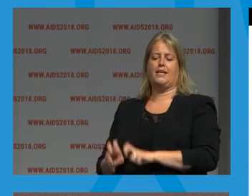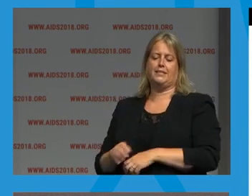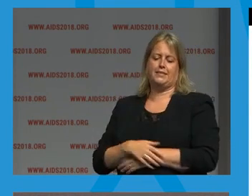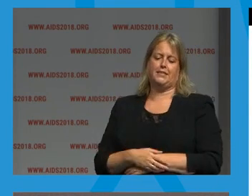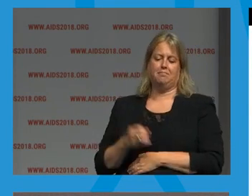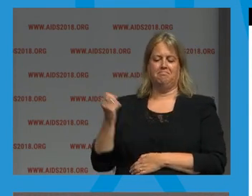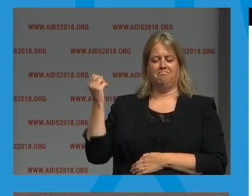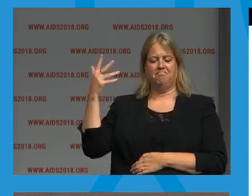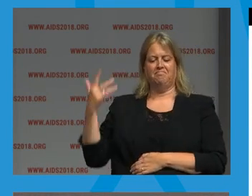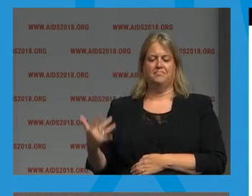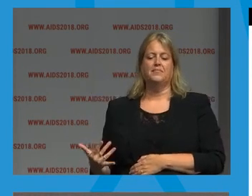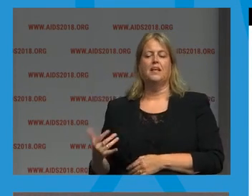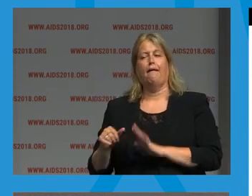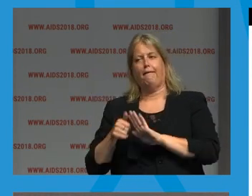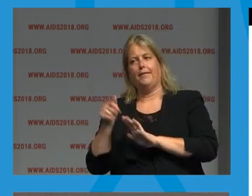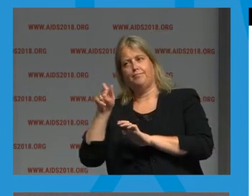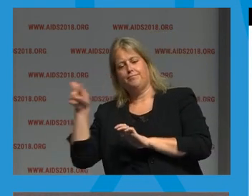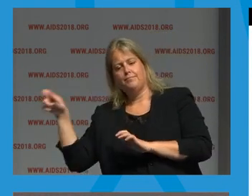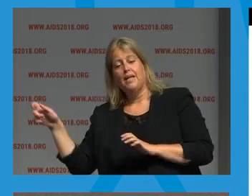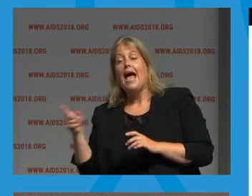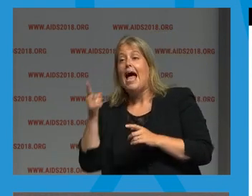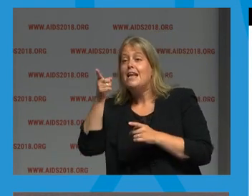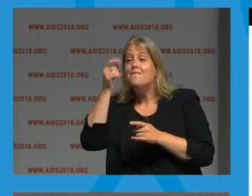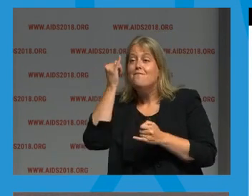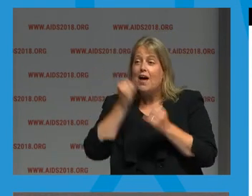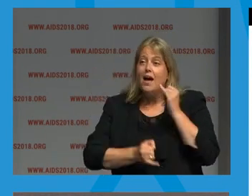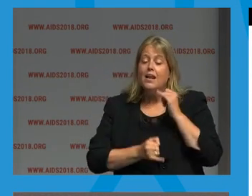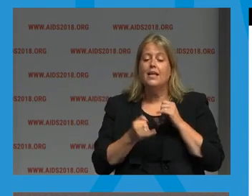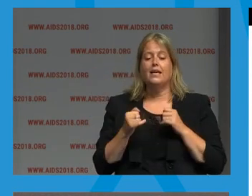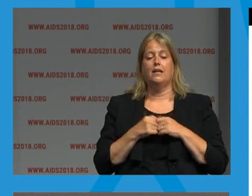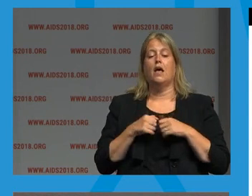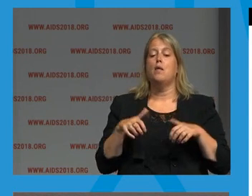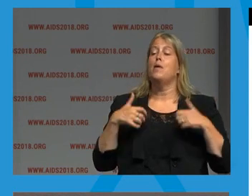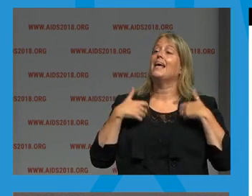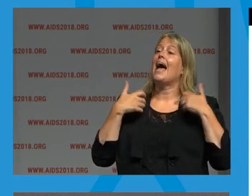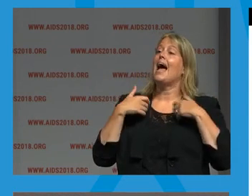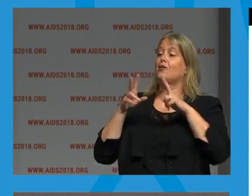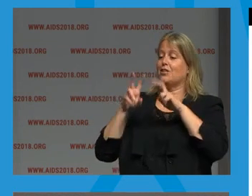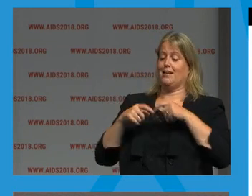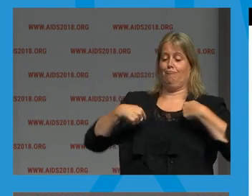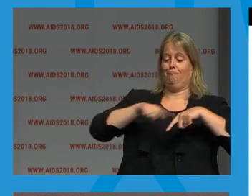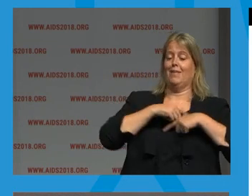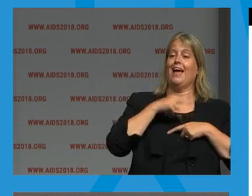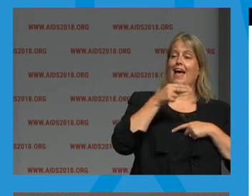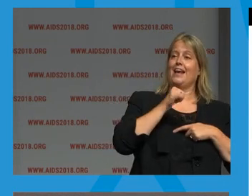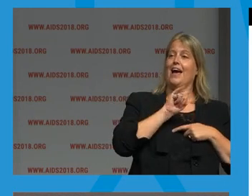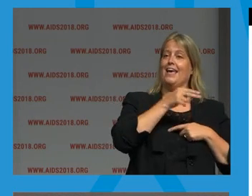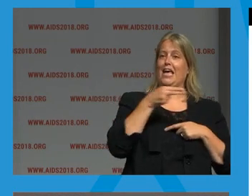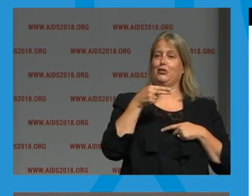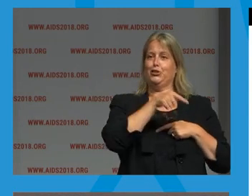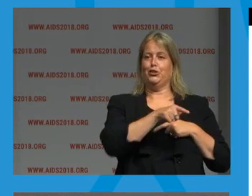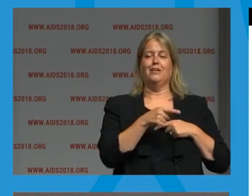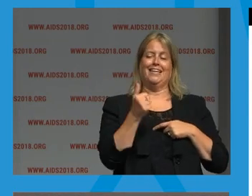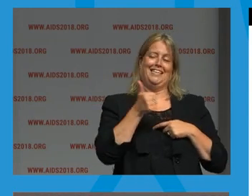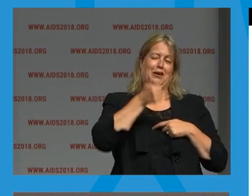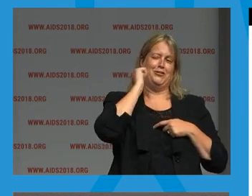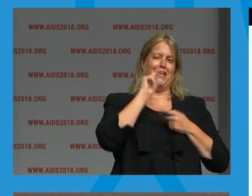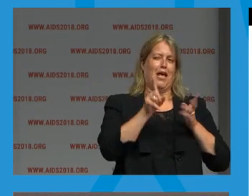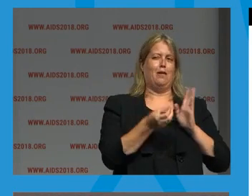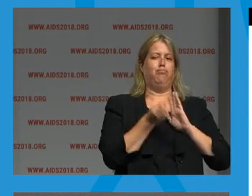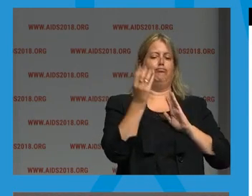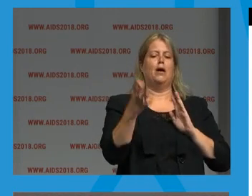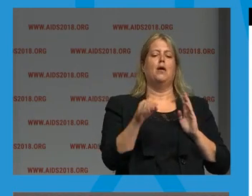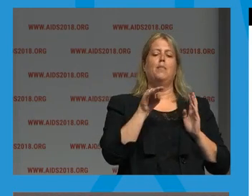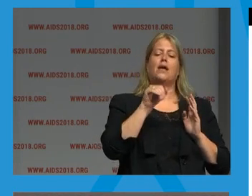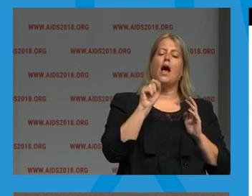Phil Santangelo, and others. And finally, the macaque study that we did at the NIH, which was reported yesterday by